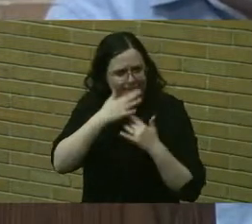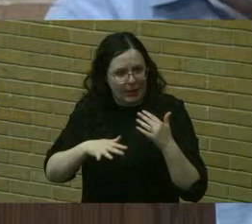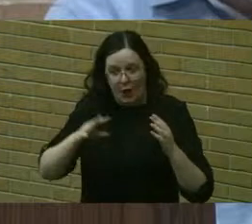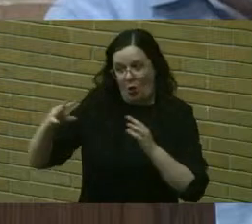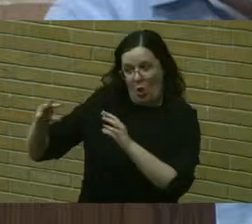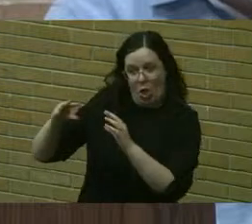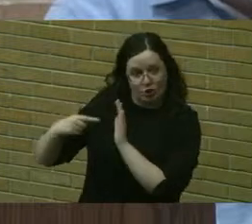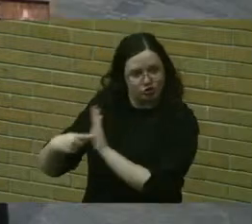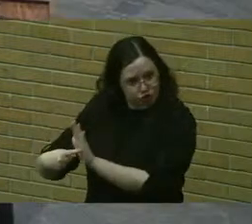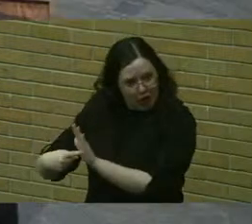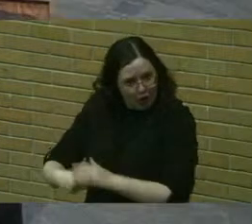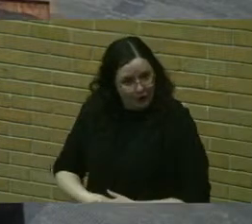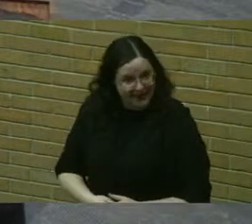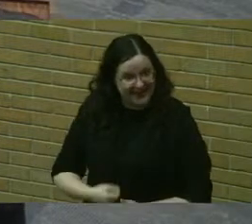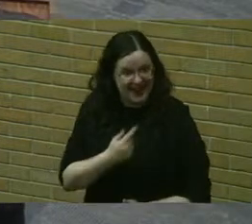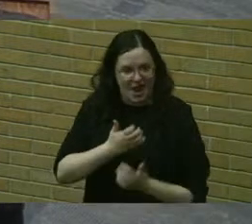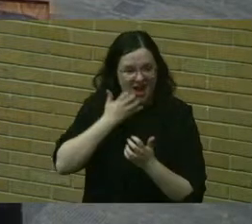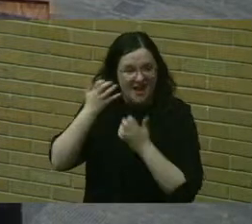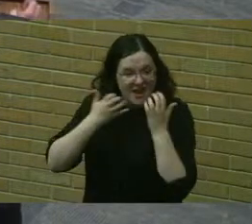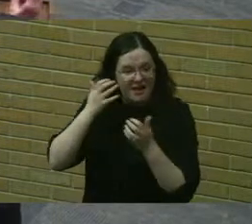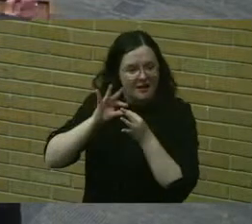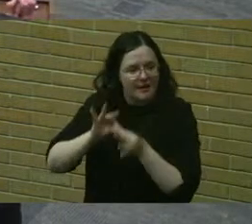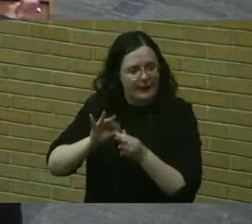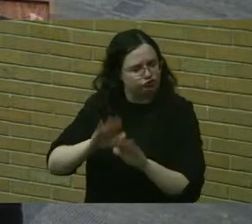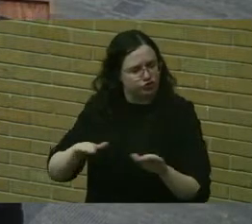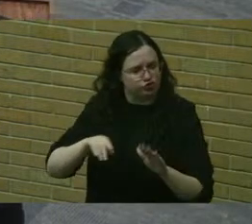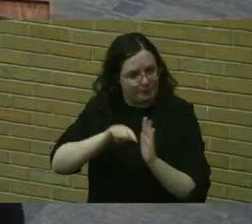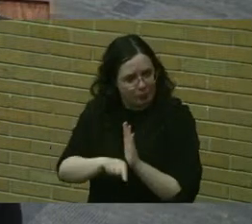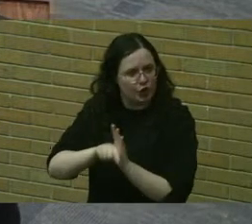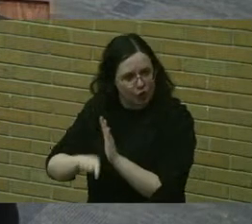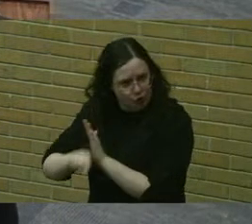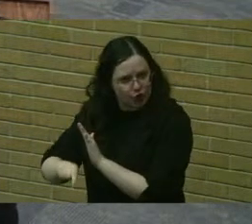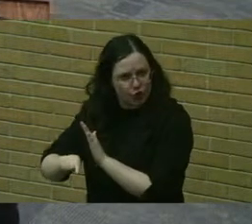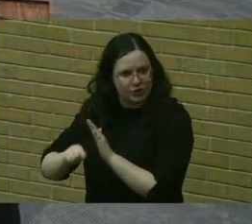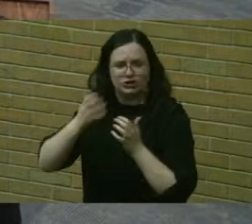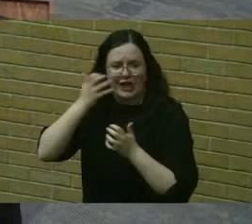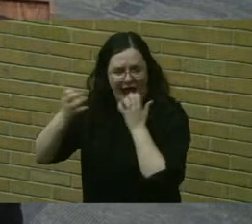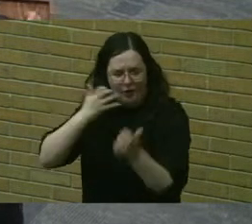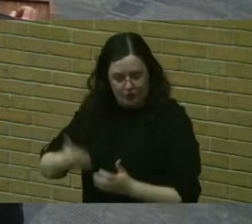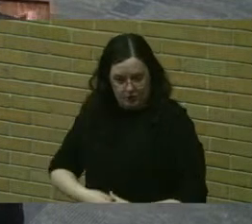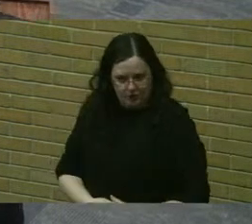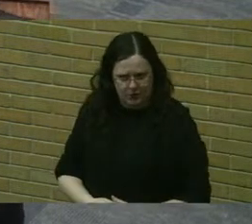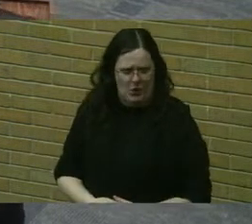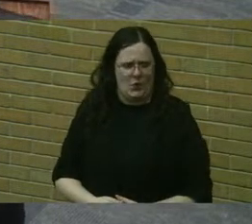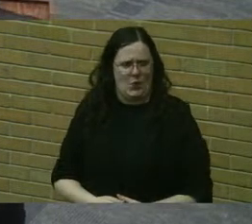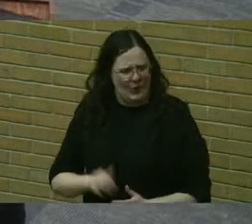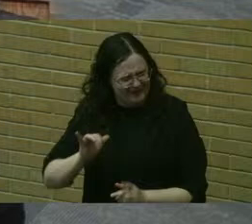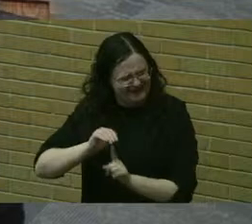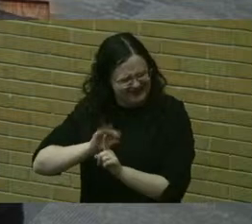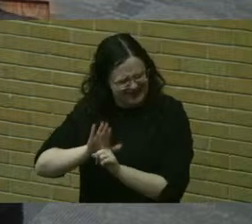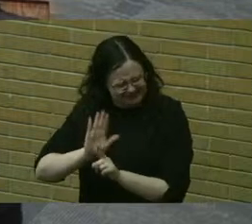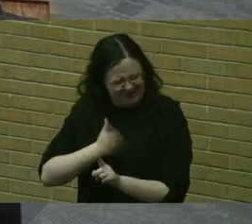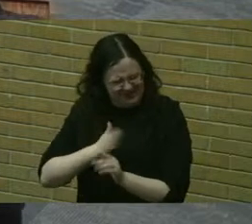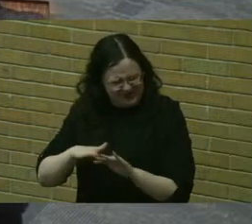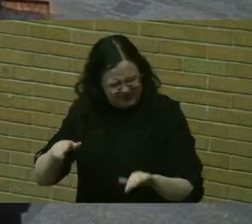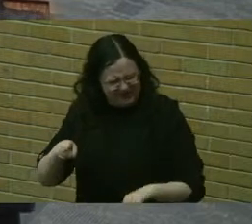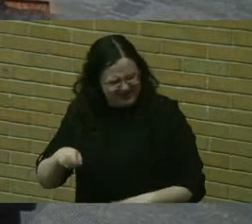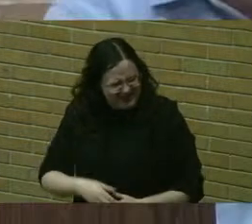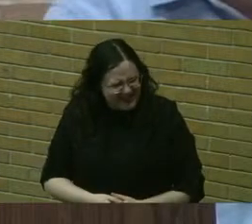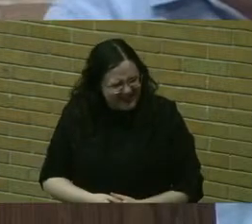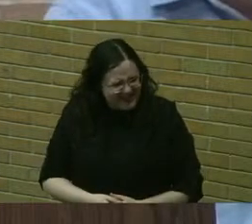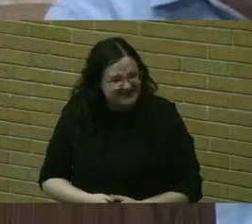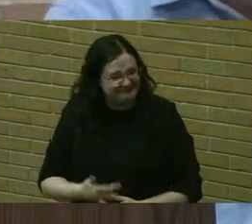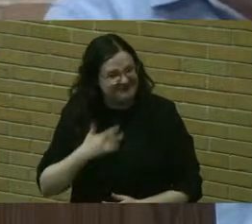of children and so forth. These exposures are likely to cause trauma to